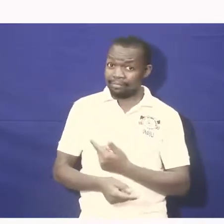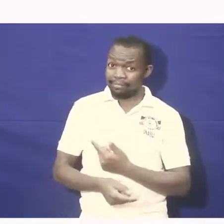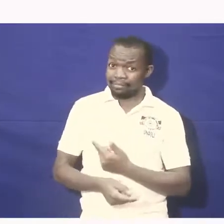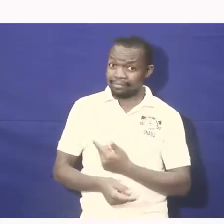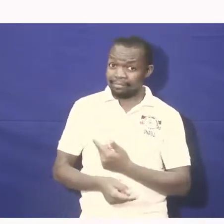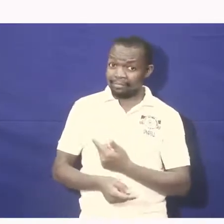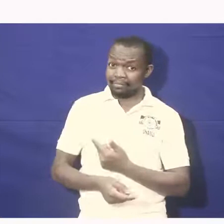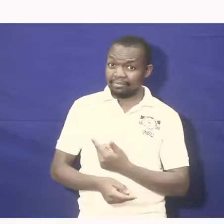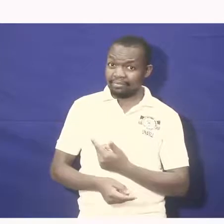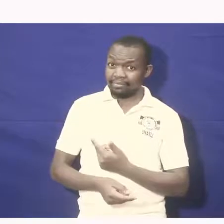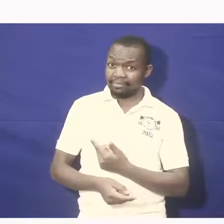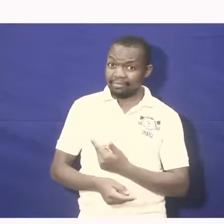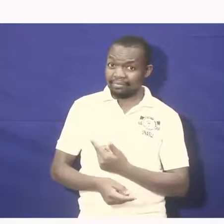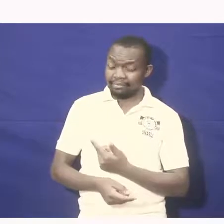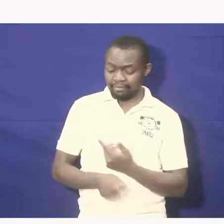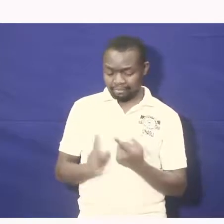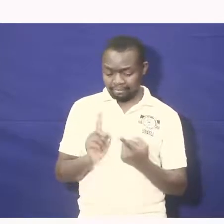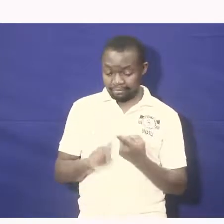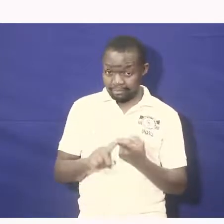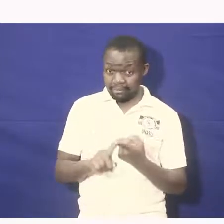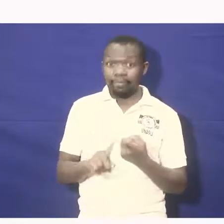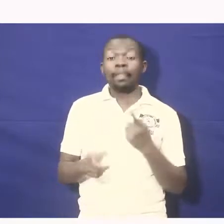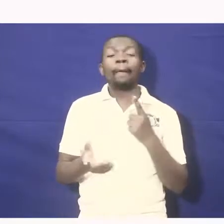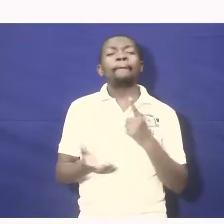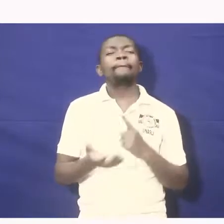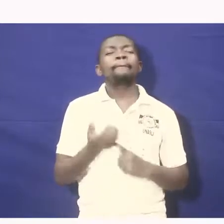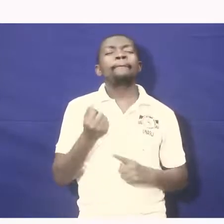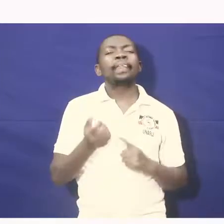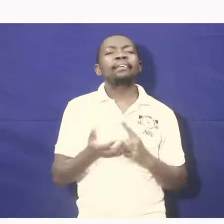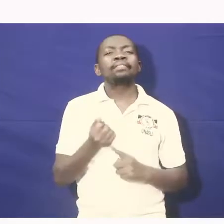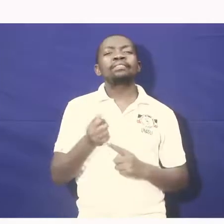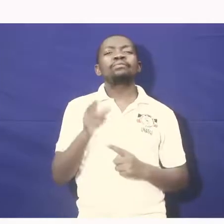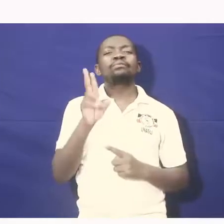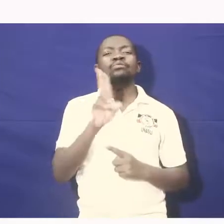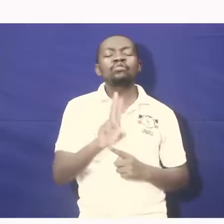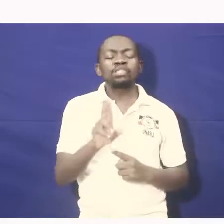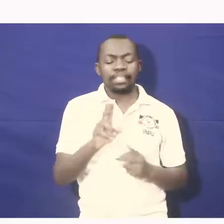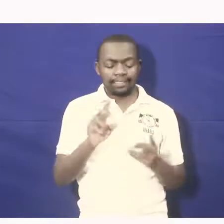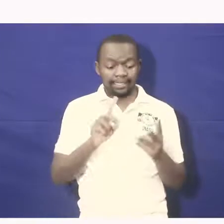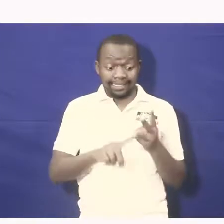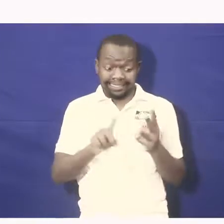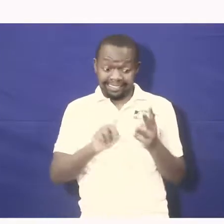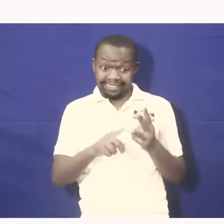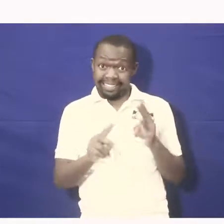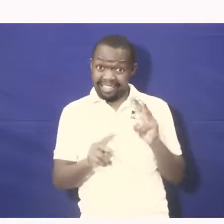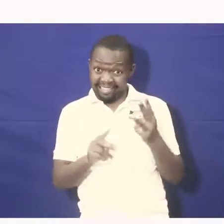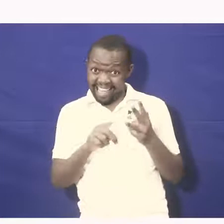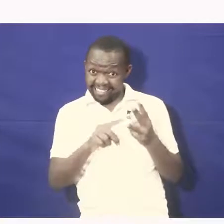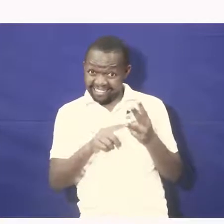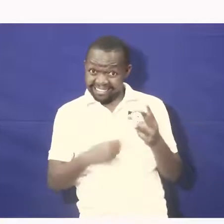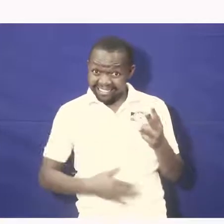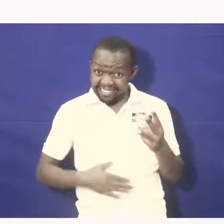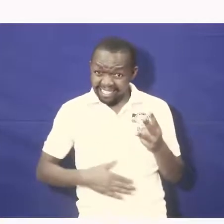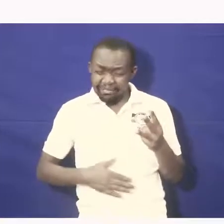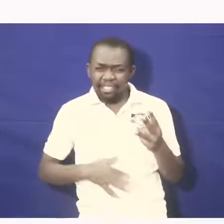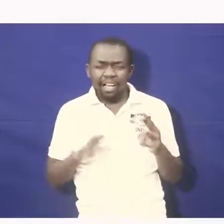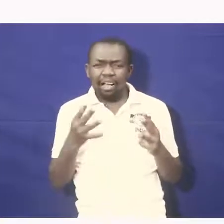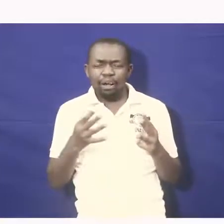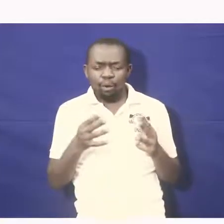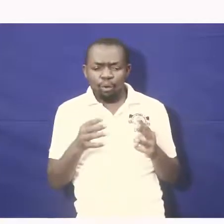You are going to explain the benefits of using the scientific method in finding